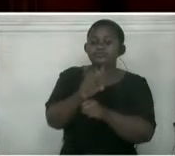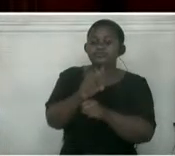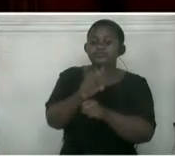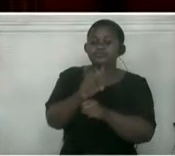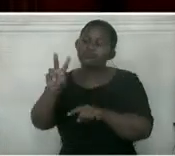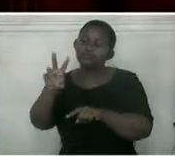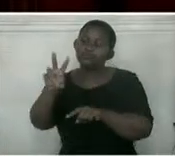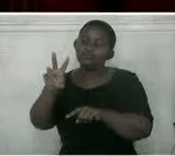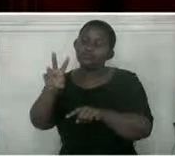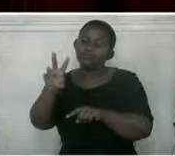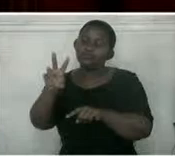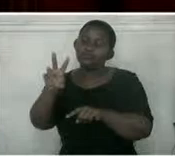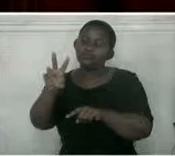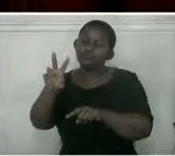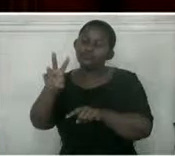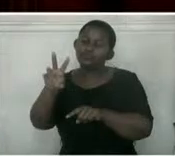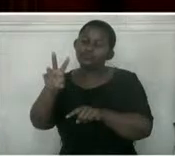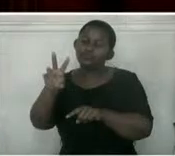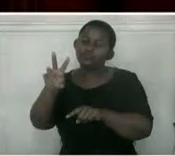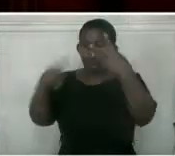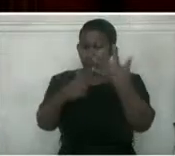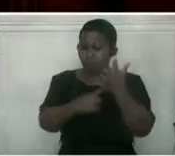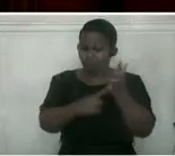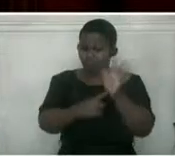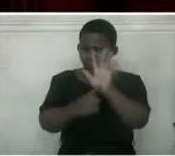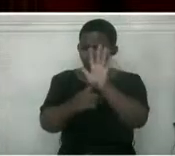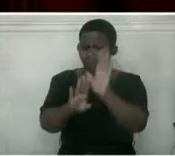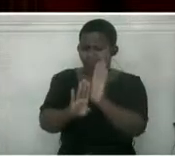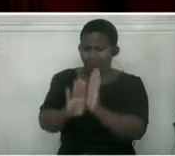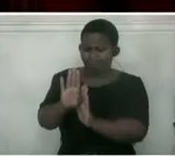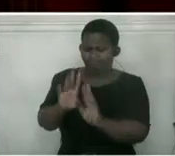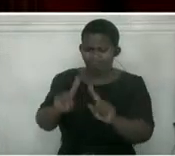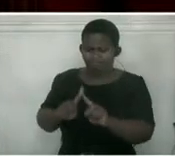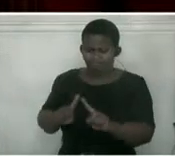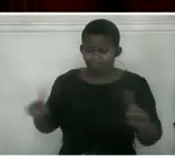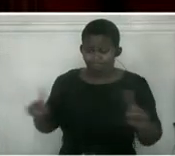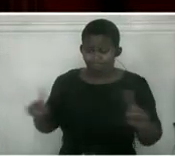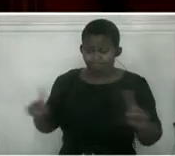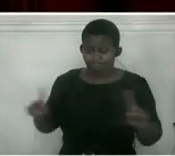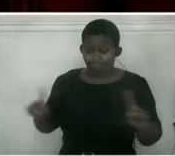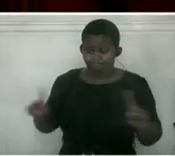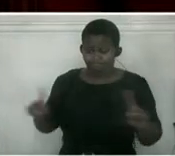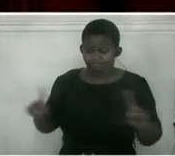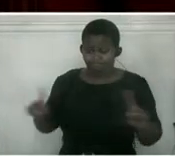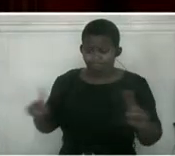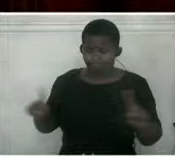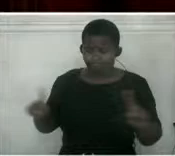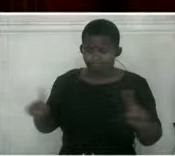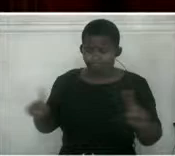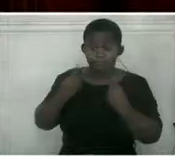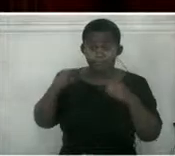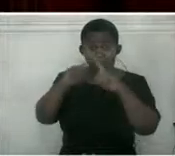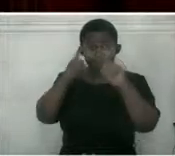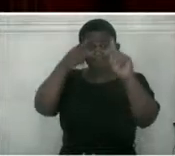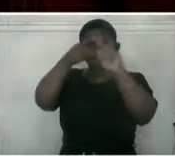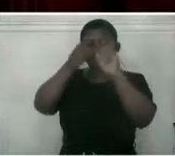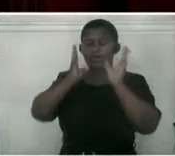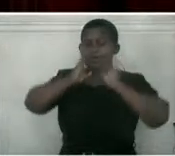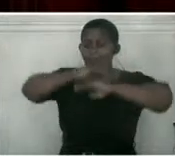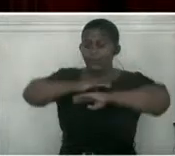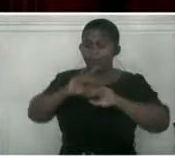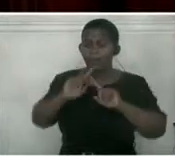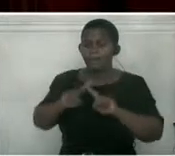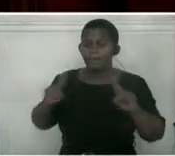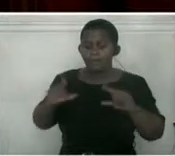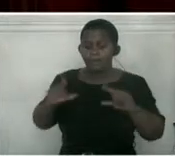audit process have shown improvement, but we have not yet reached our target, and we will continue